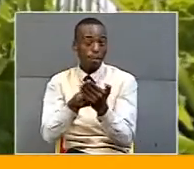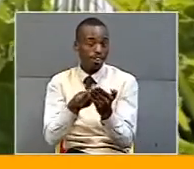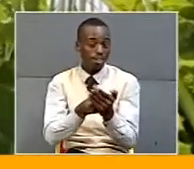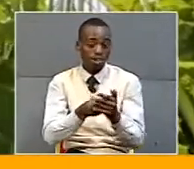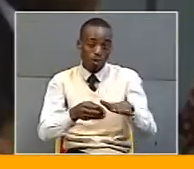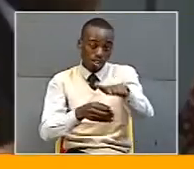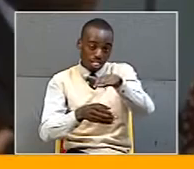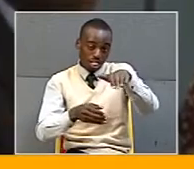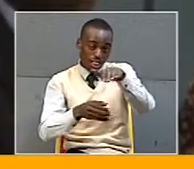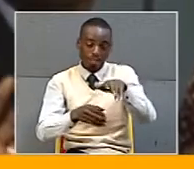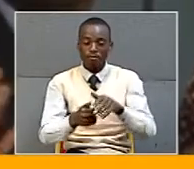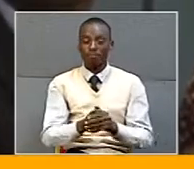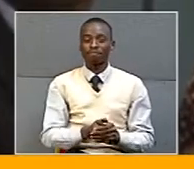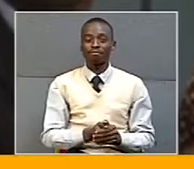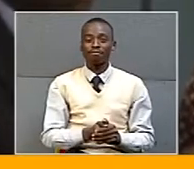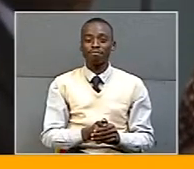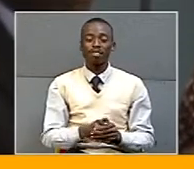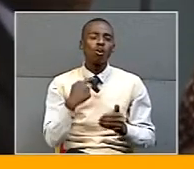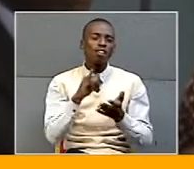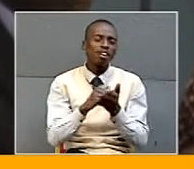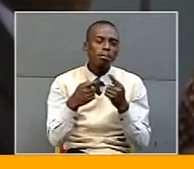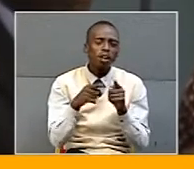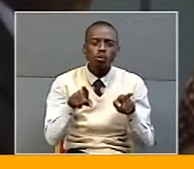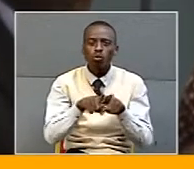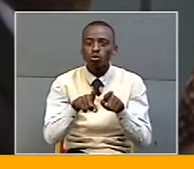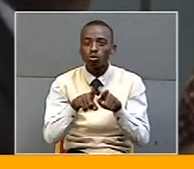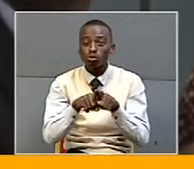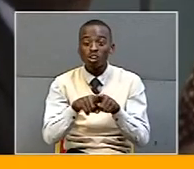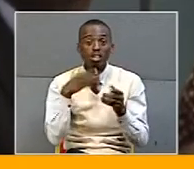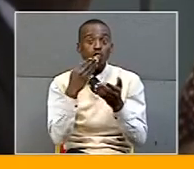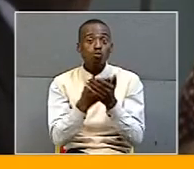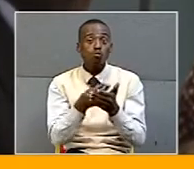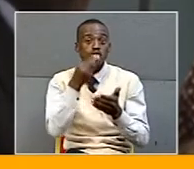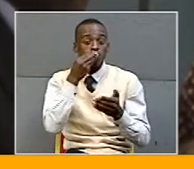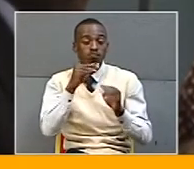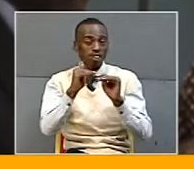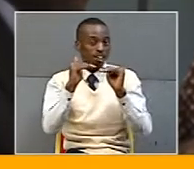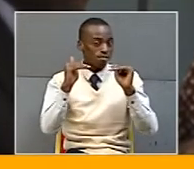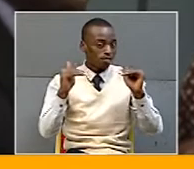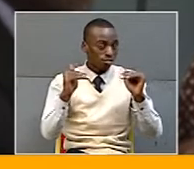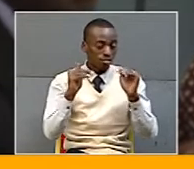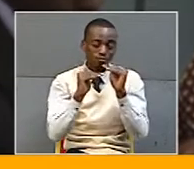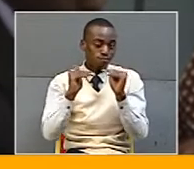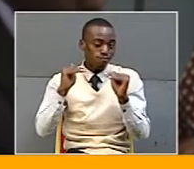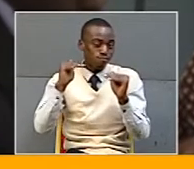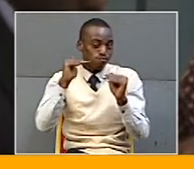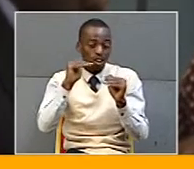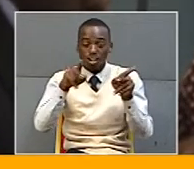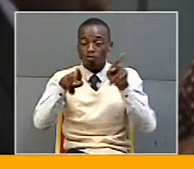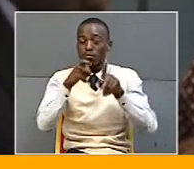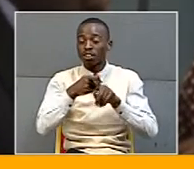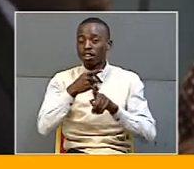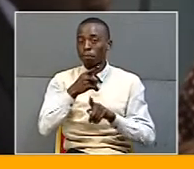urban dwellers. Not only that, but also the low nutrition levels. We have a very high population in